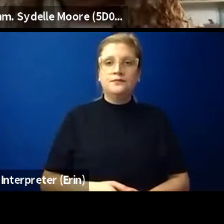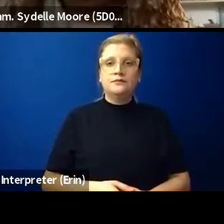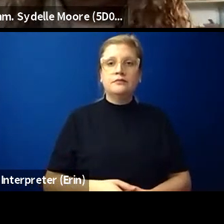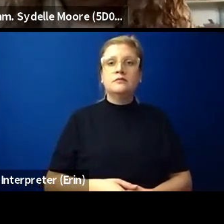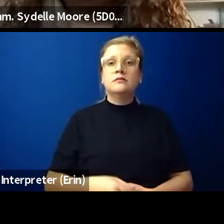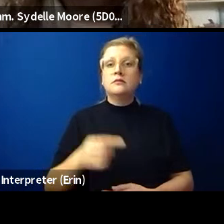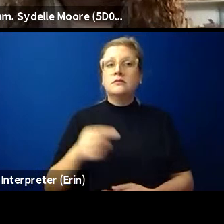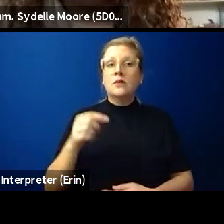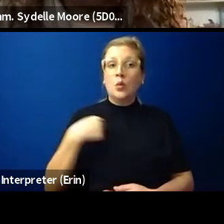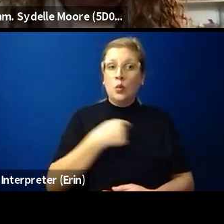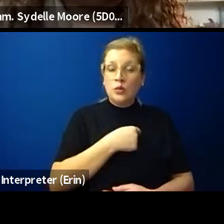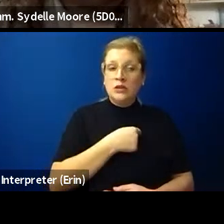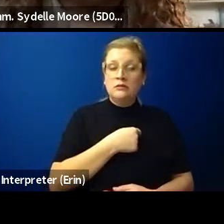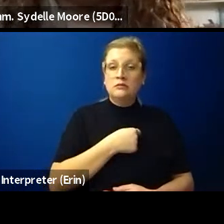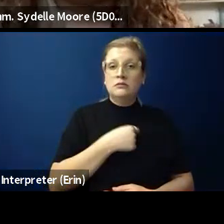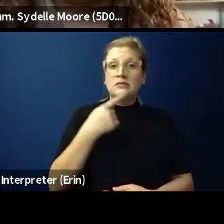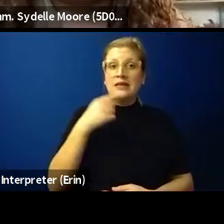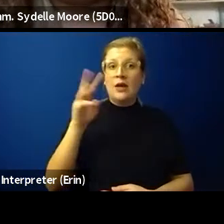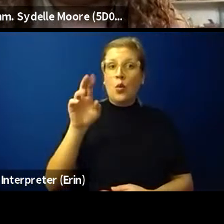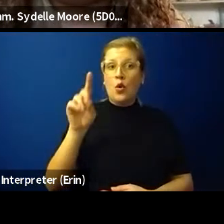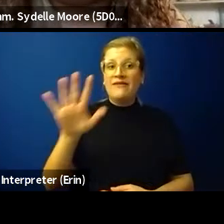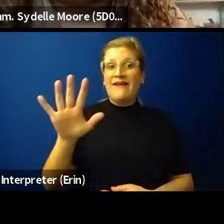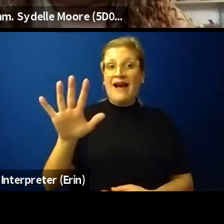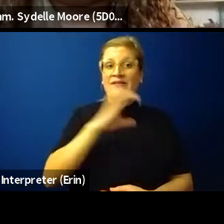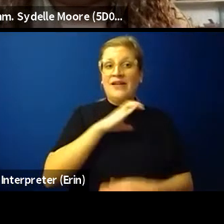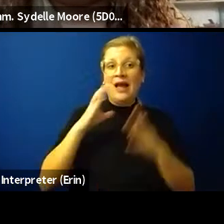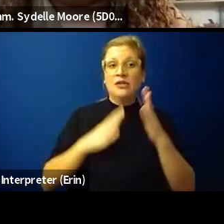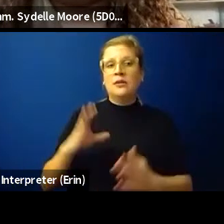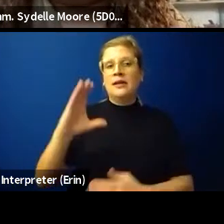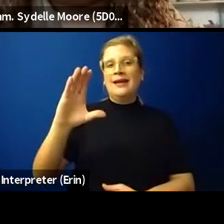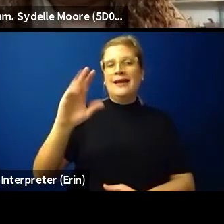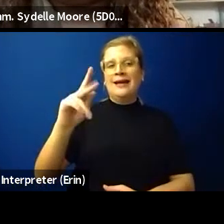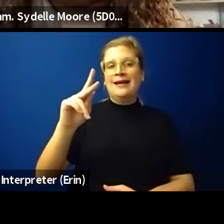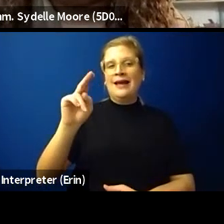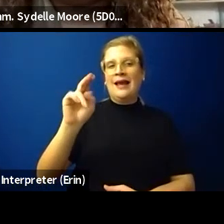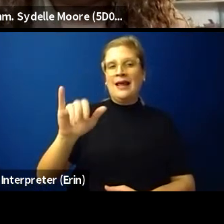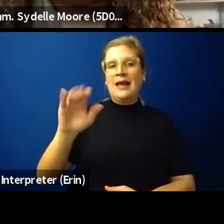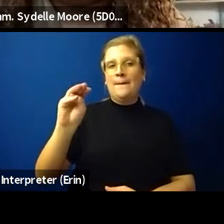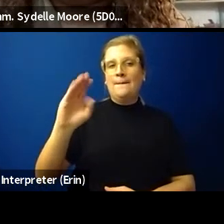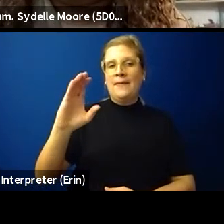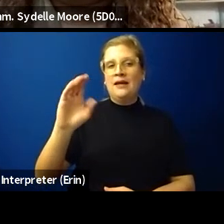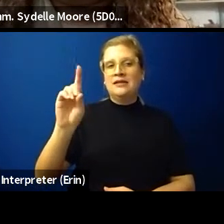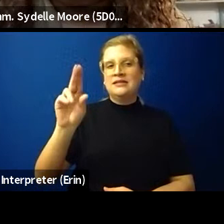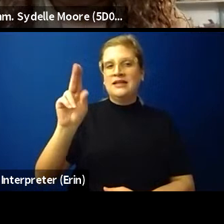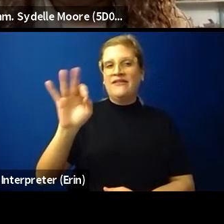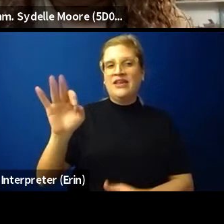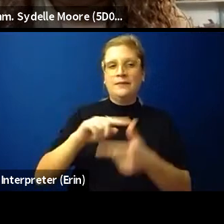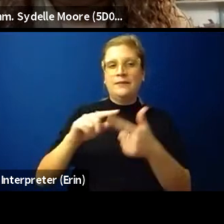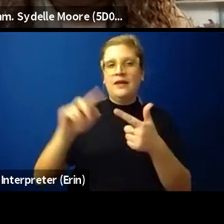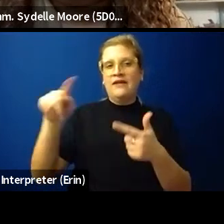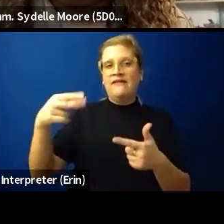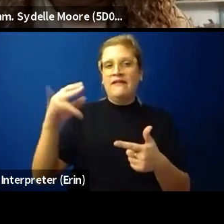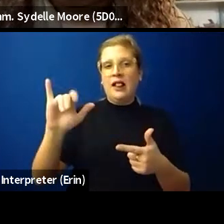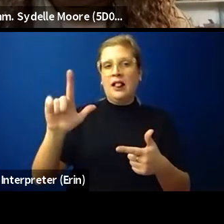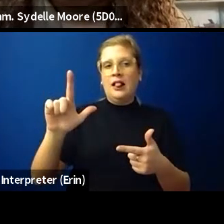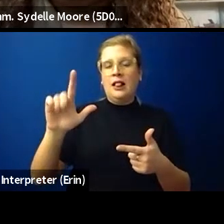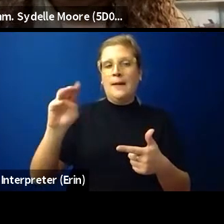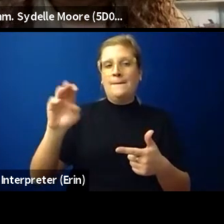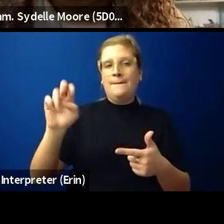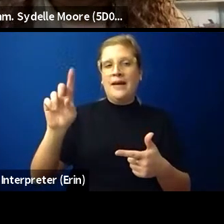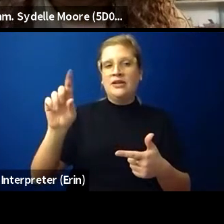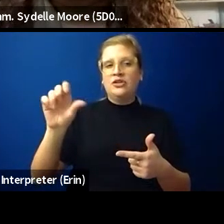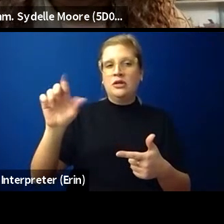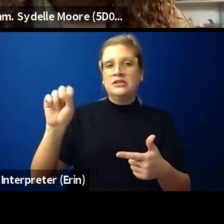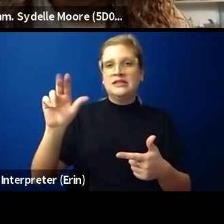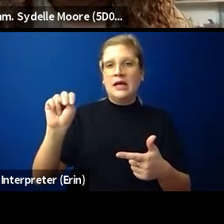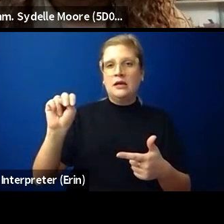with leadership from Ward 5 Councilman Kenny McDuffie and Council Chairman Phil Mendelson, to remove the flume changes prior to the final passage